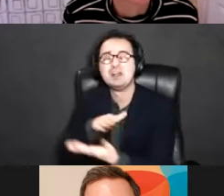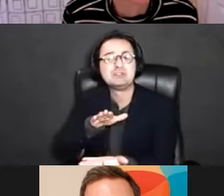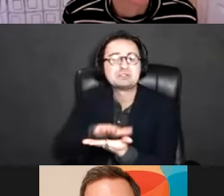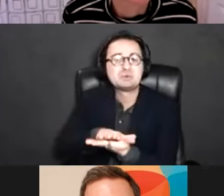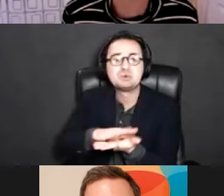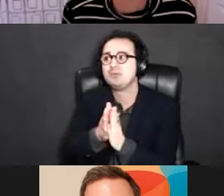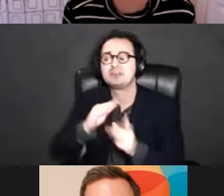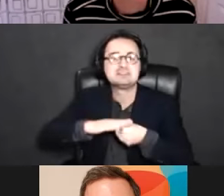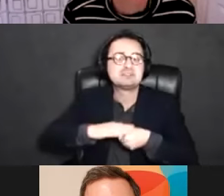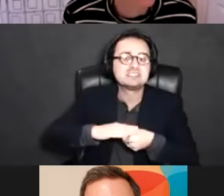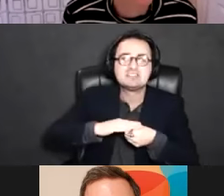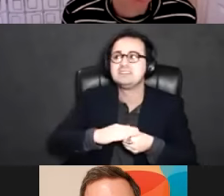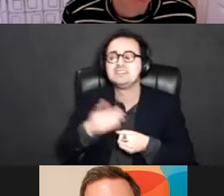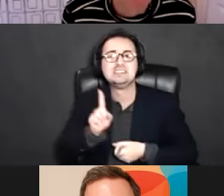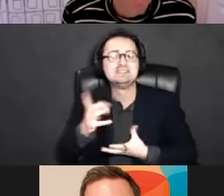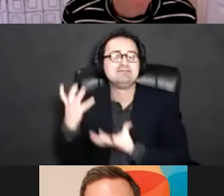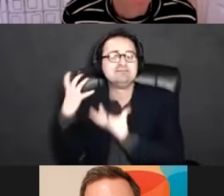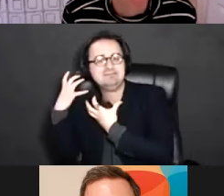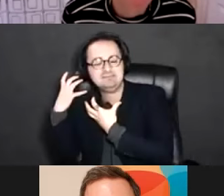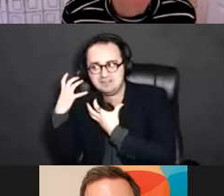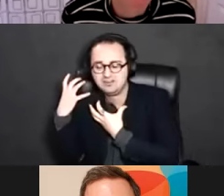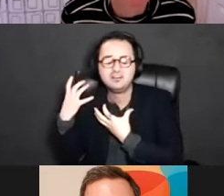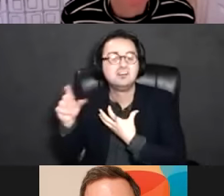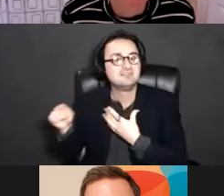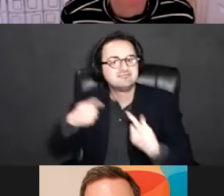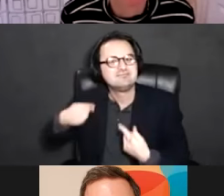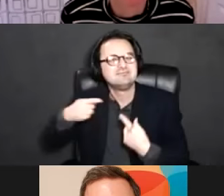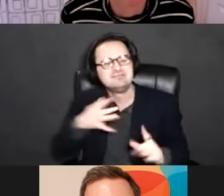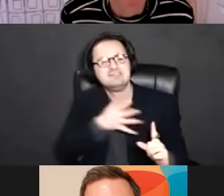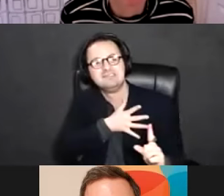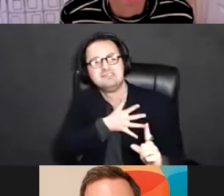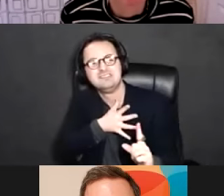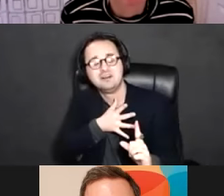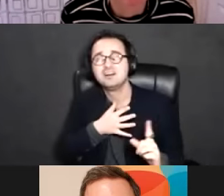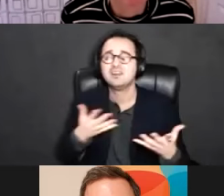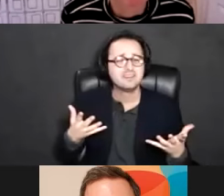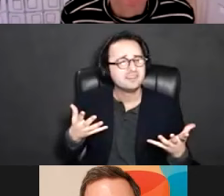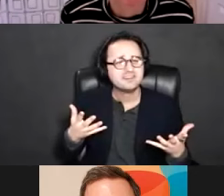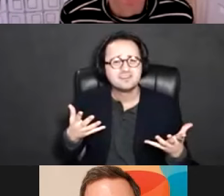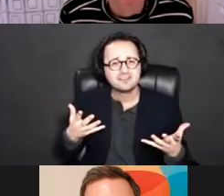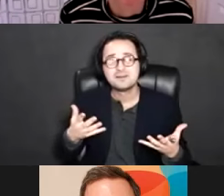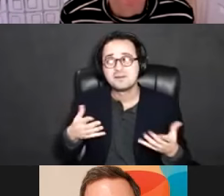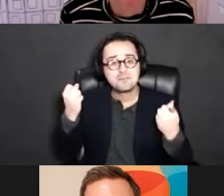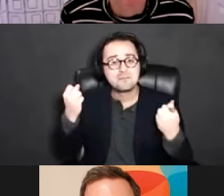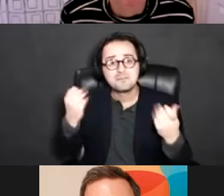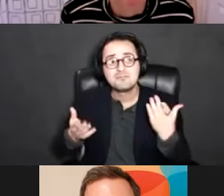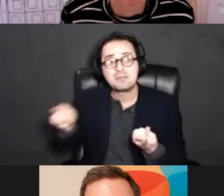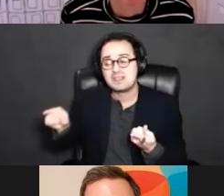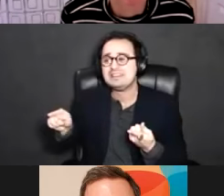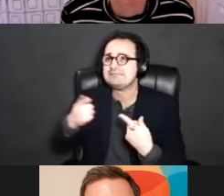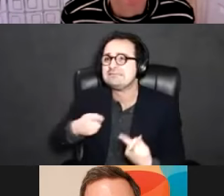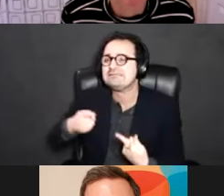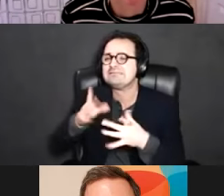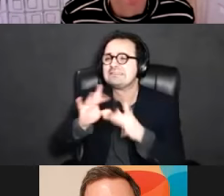stressful, anxiety-producing environment. Many of them, struggle to connect with their teachers because they